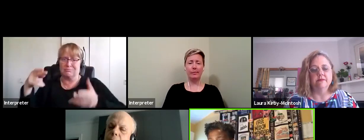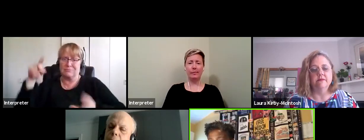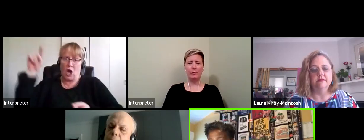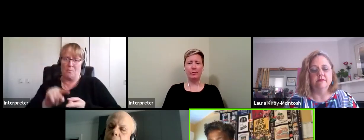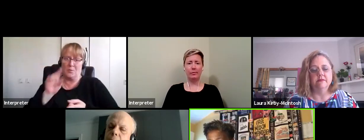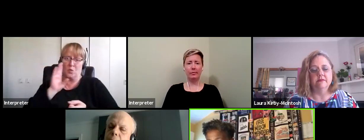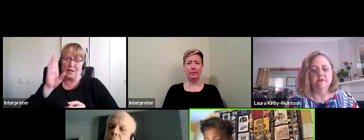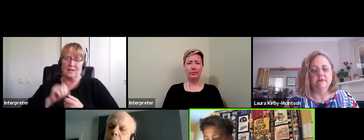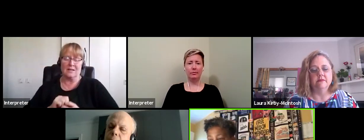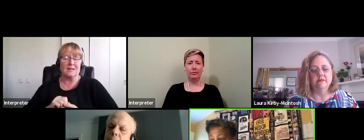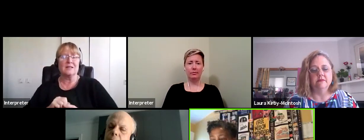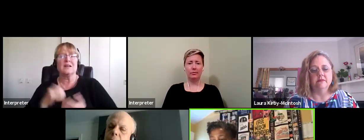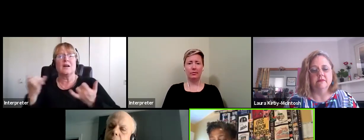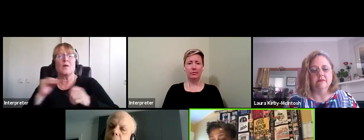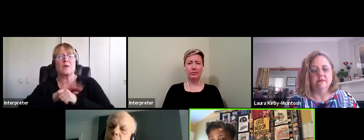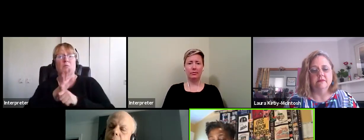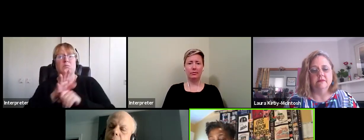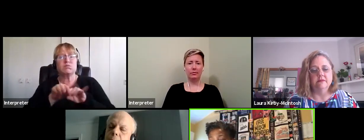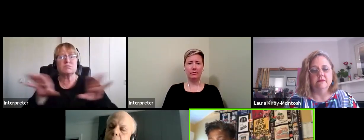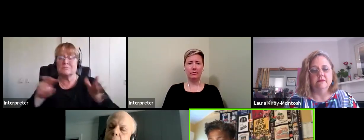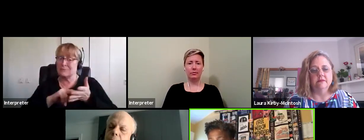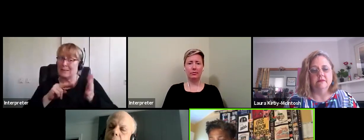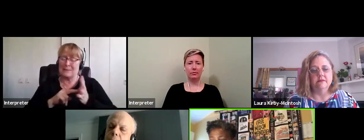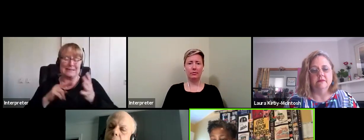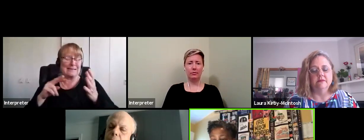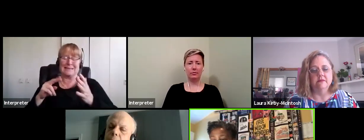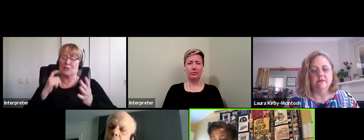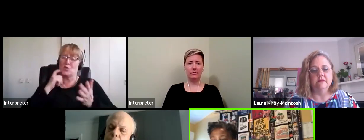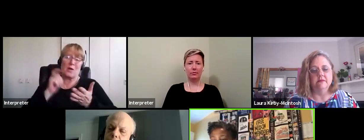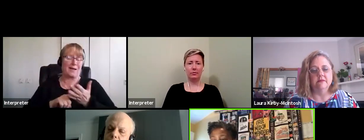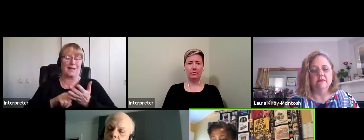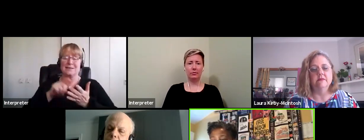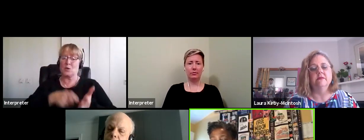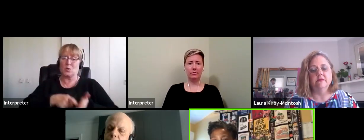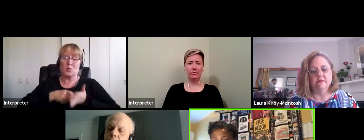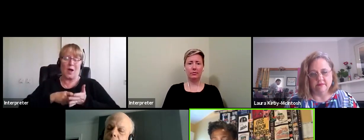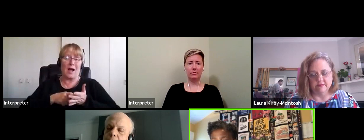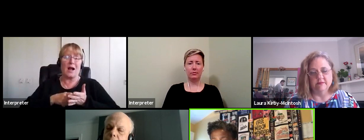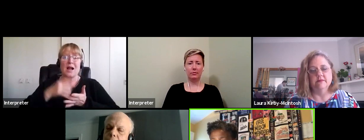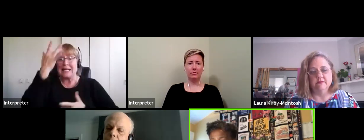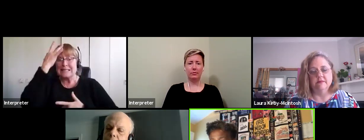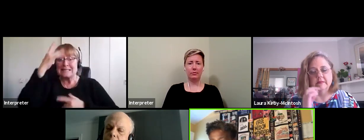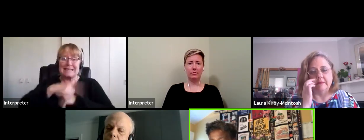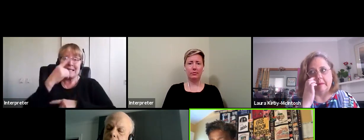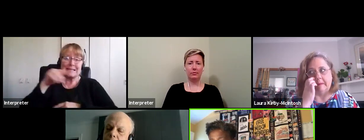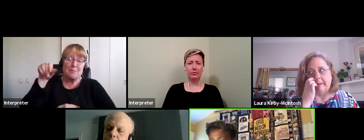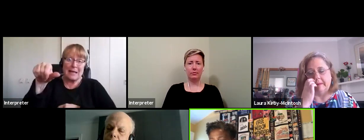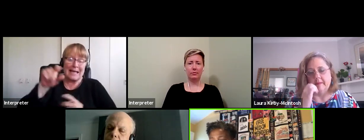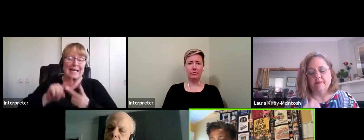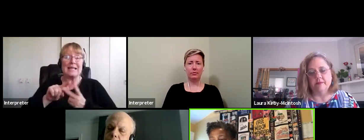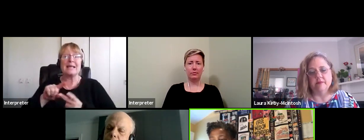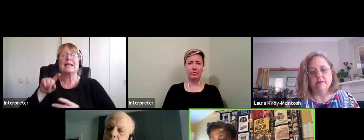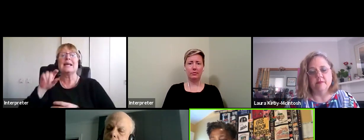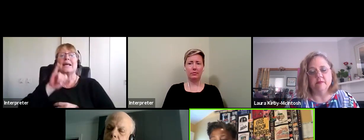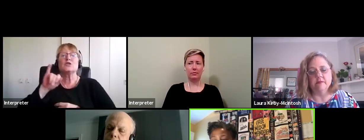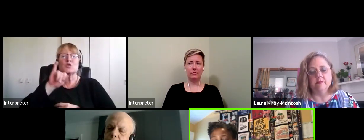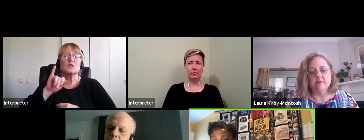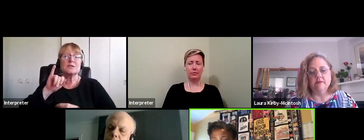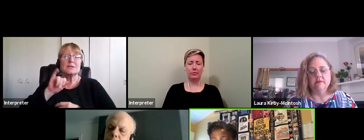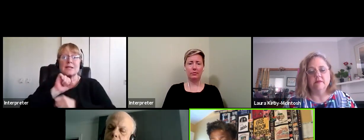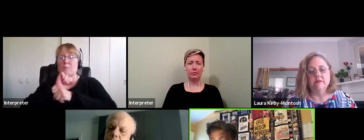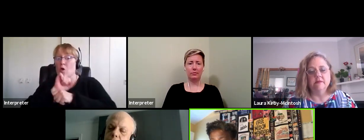This pandemic highlights for us an urgent need for paid sick days, a more inclusive employment insurance program, and a more